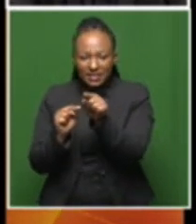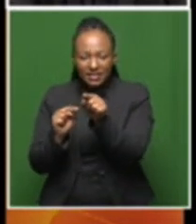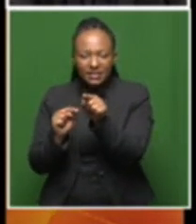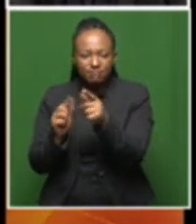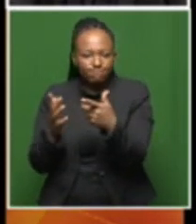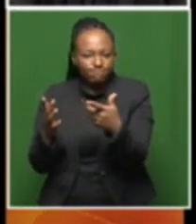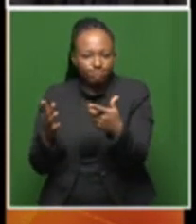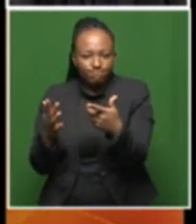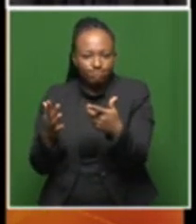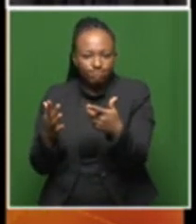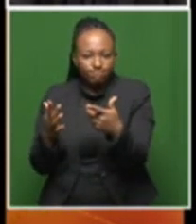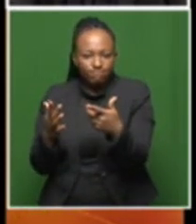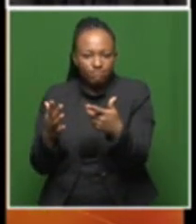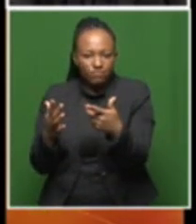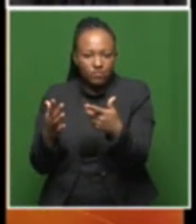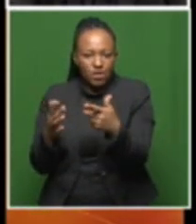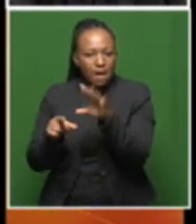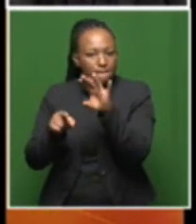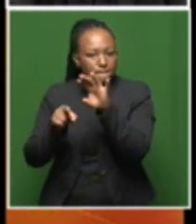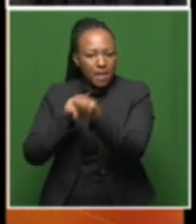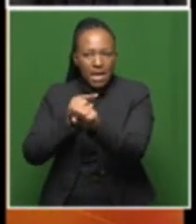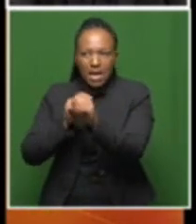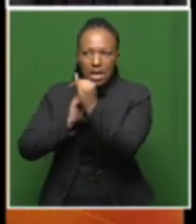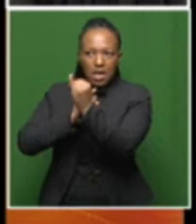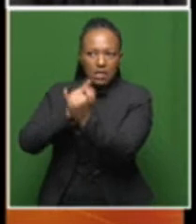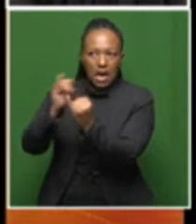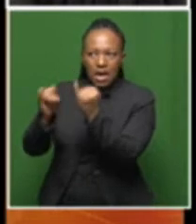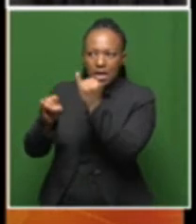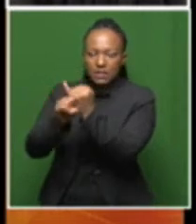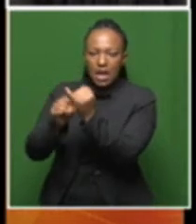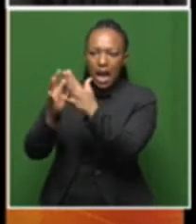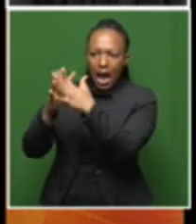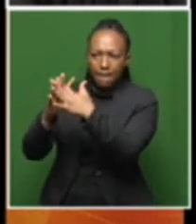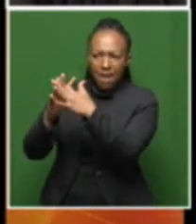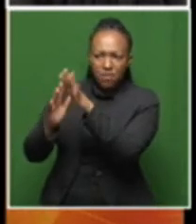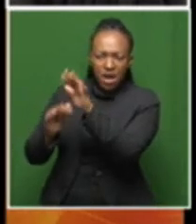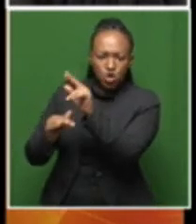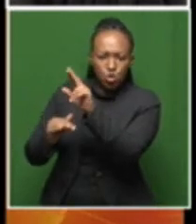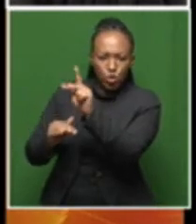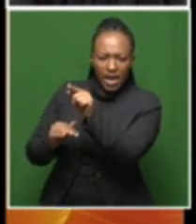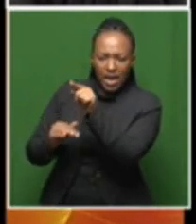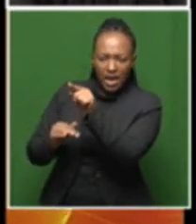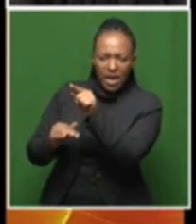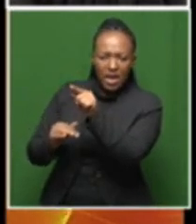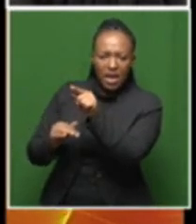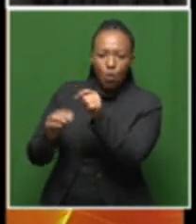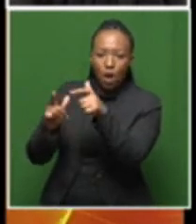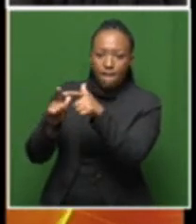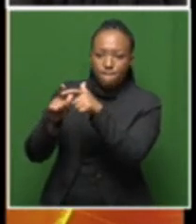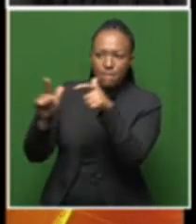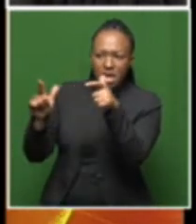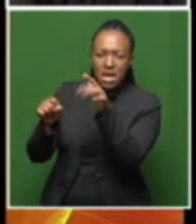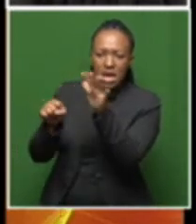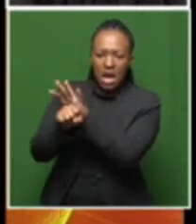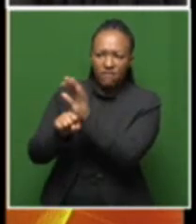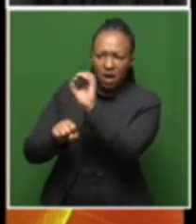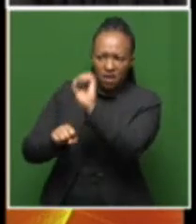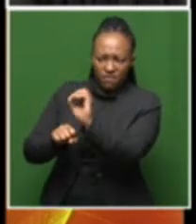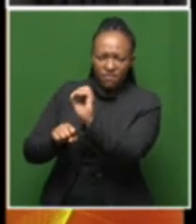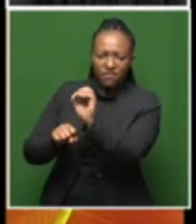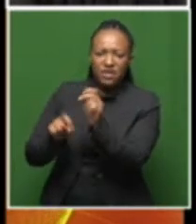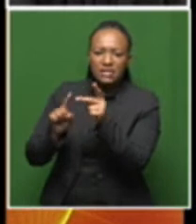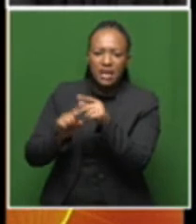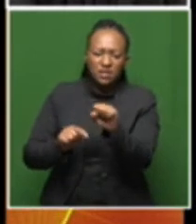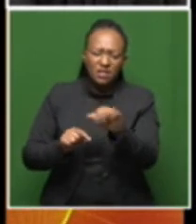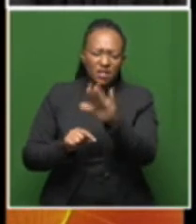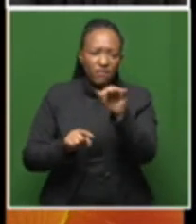has not picked up either globally or in the United Kingdom, which has the biggest genomic coverage in the world. And in